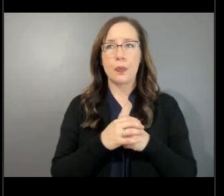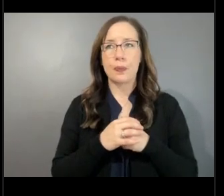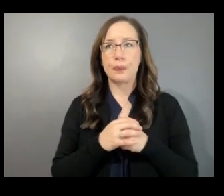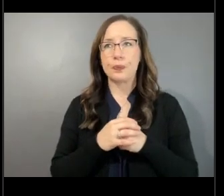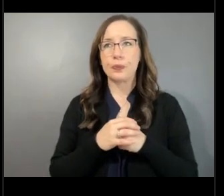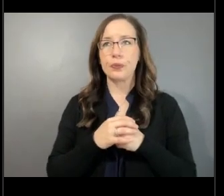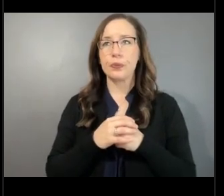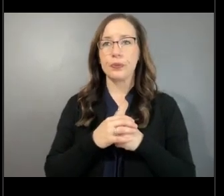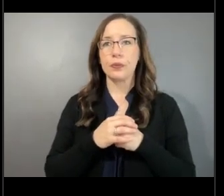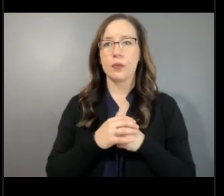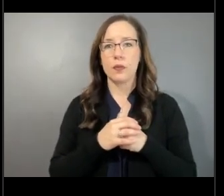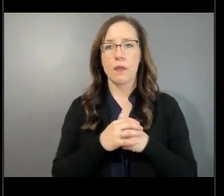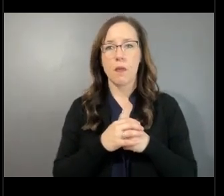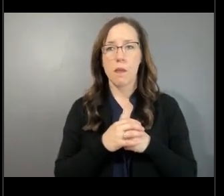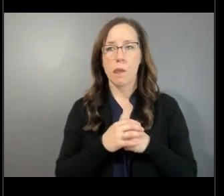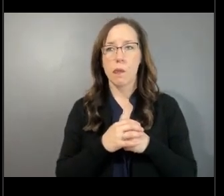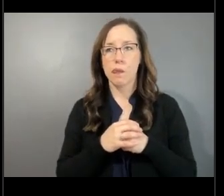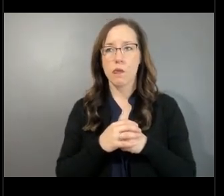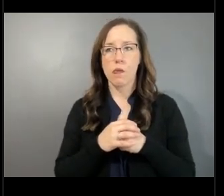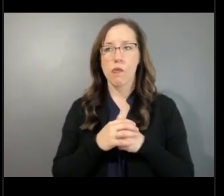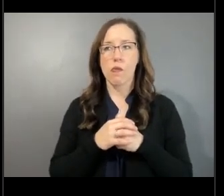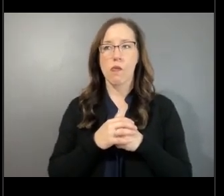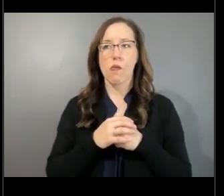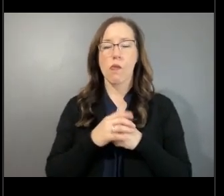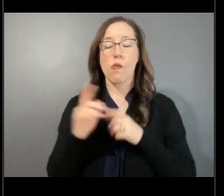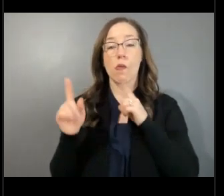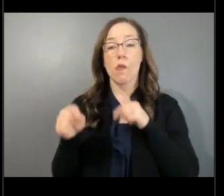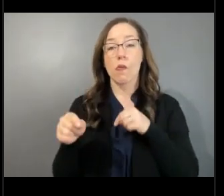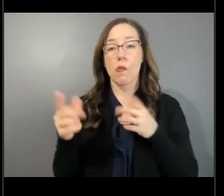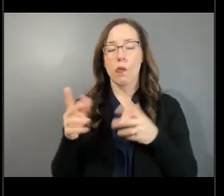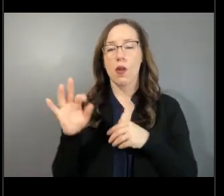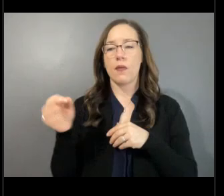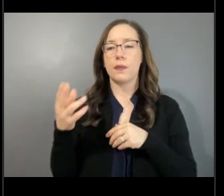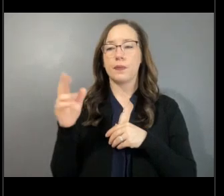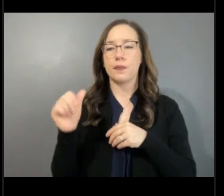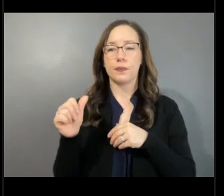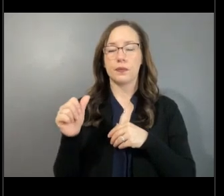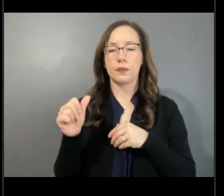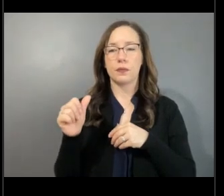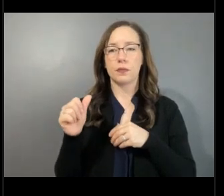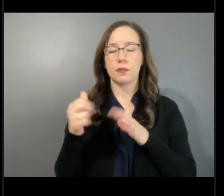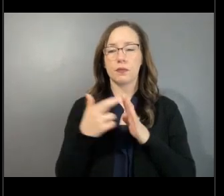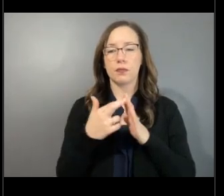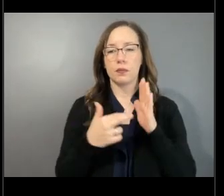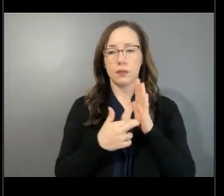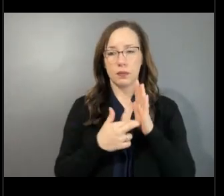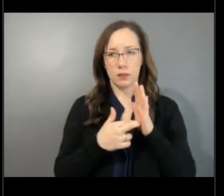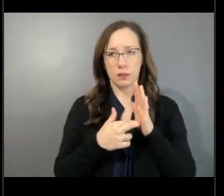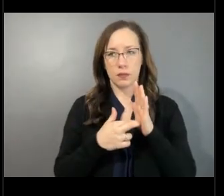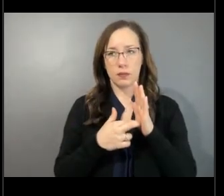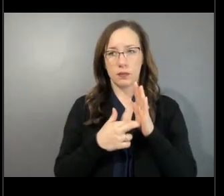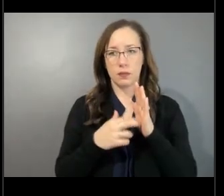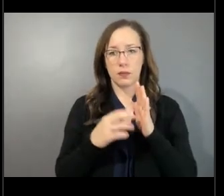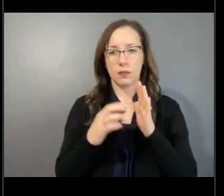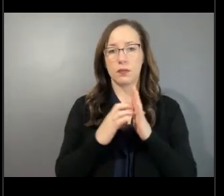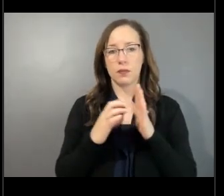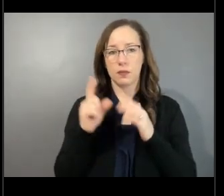And the answer to that question is the Fair Housing Accessibility Guidelines, section